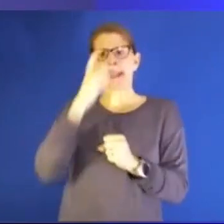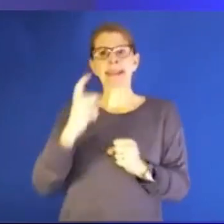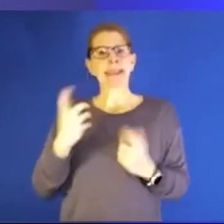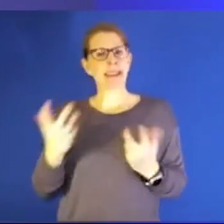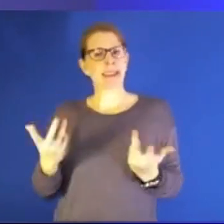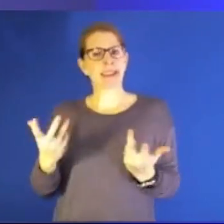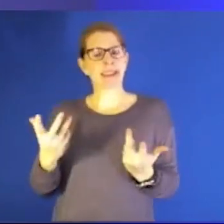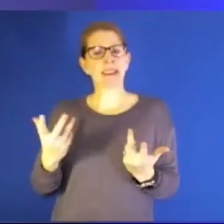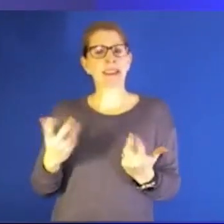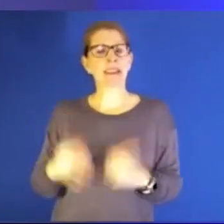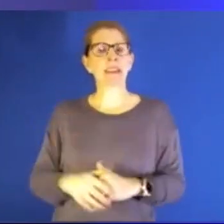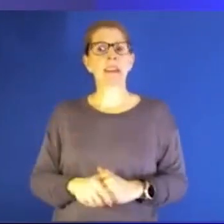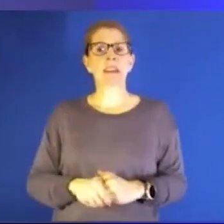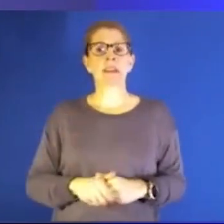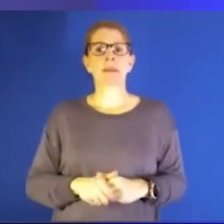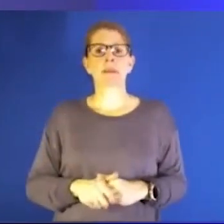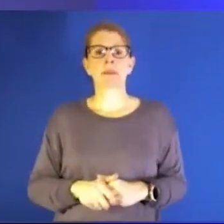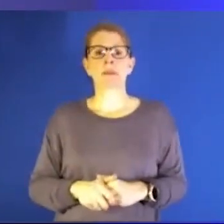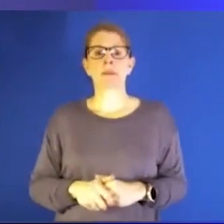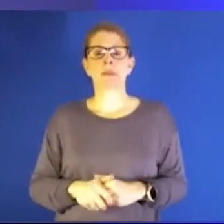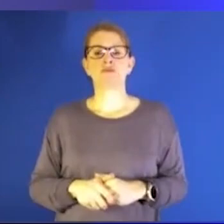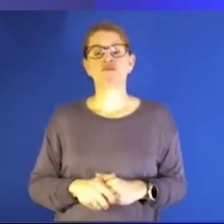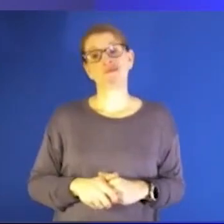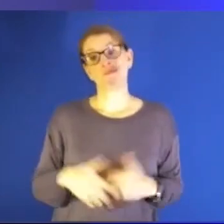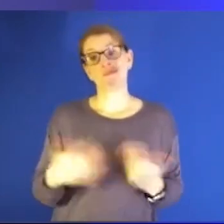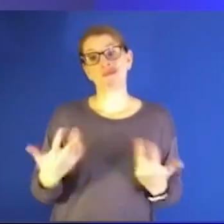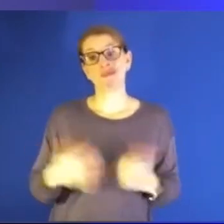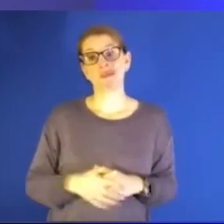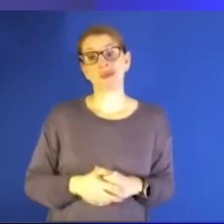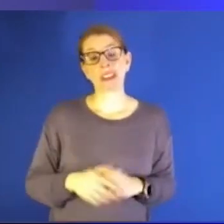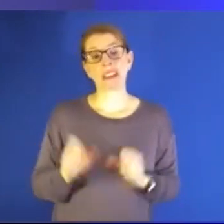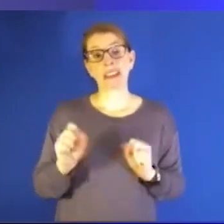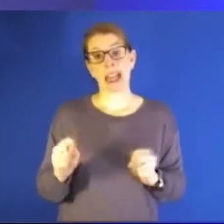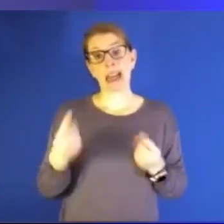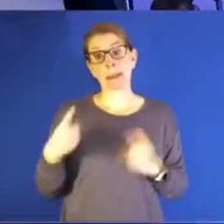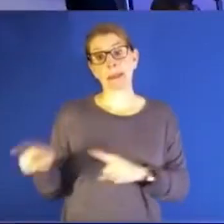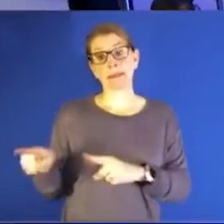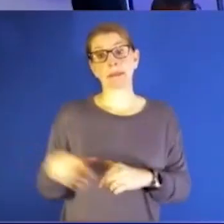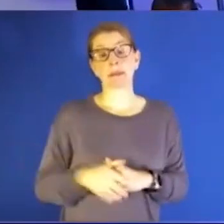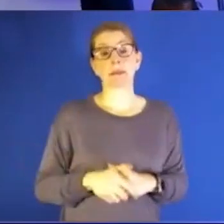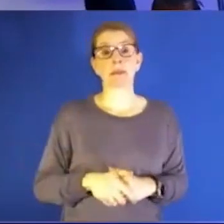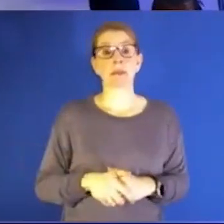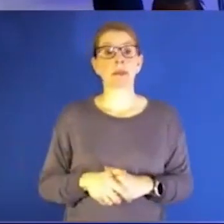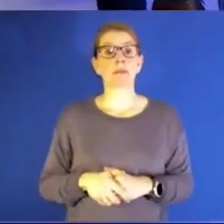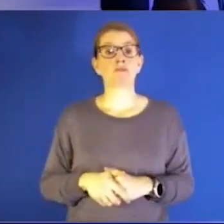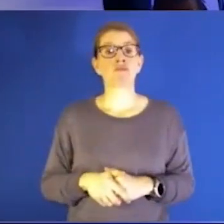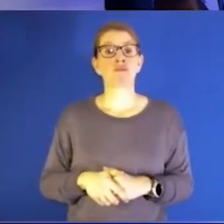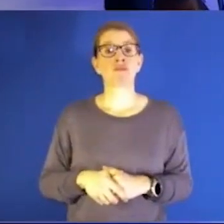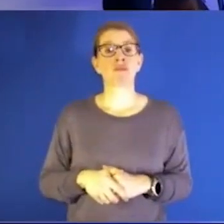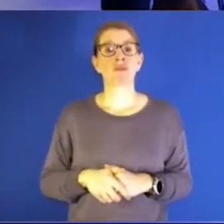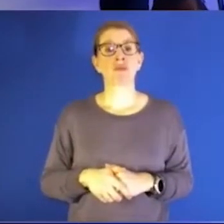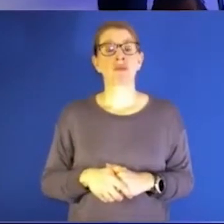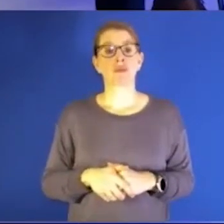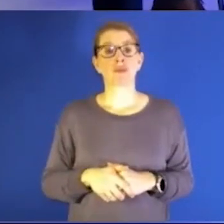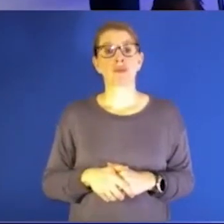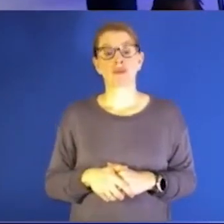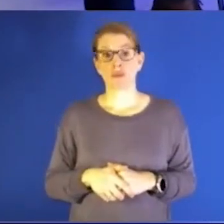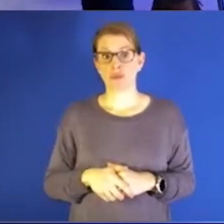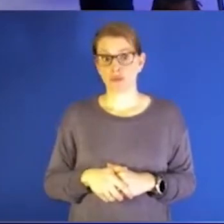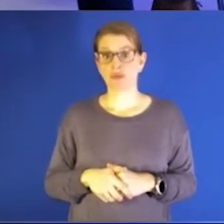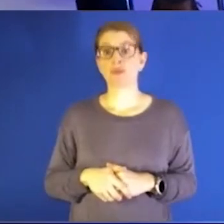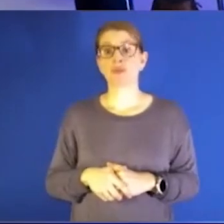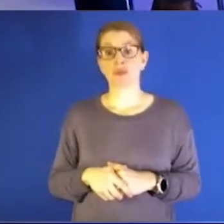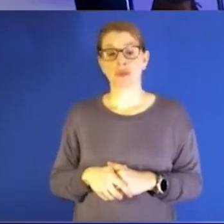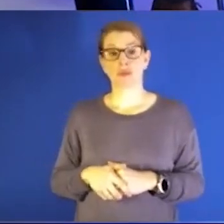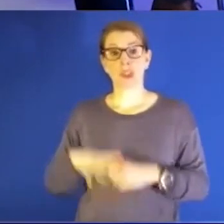logically. So yeah, I think they're more prone to that. Is there a sense that all the catecholamines from stress will